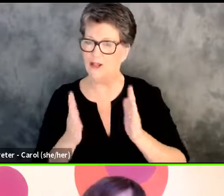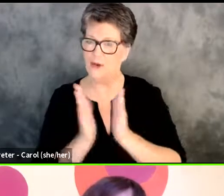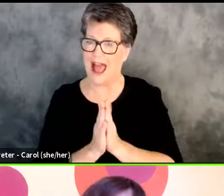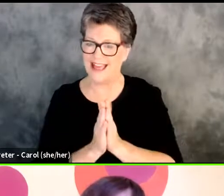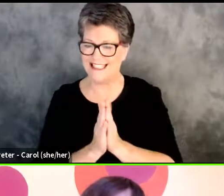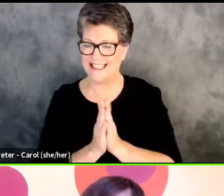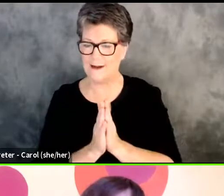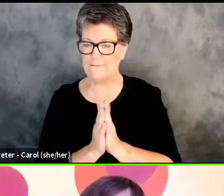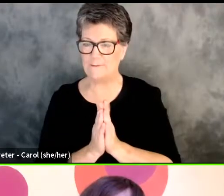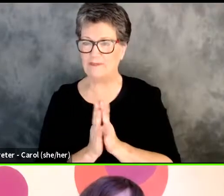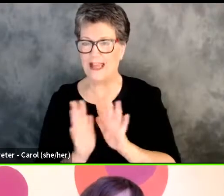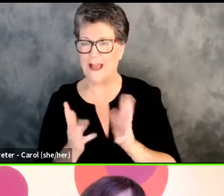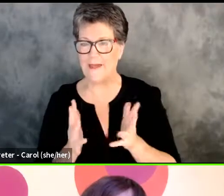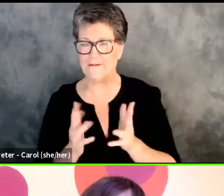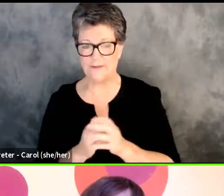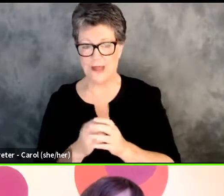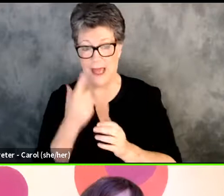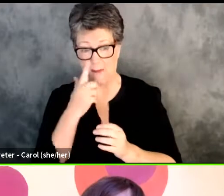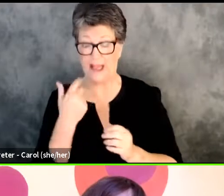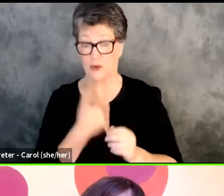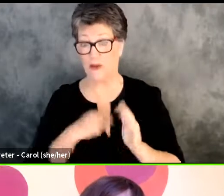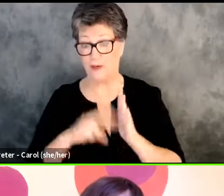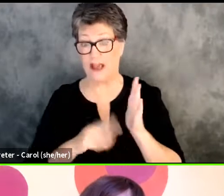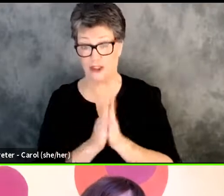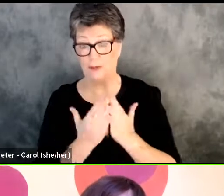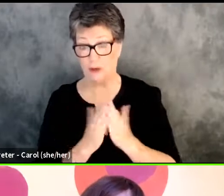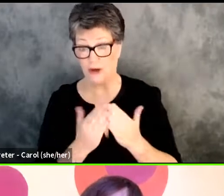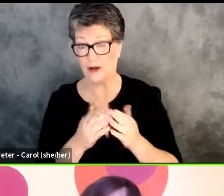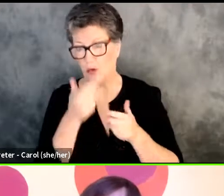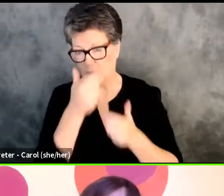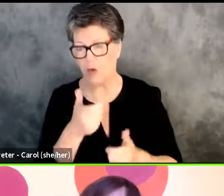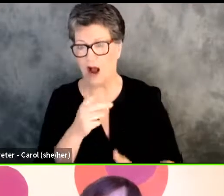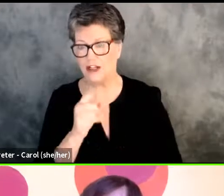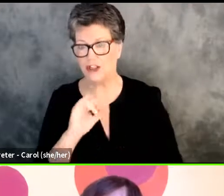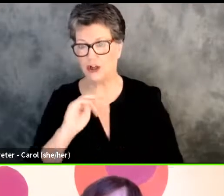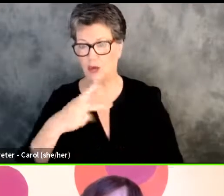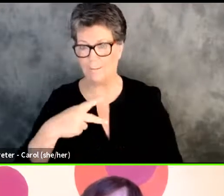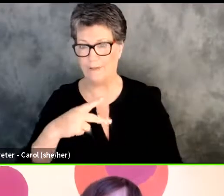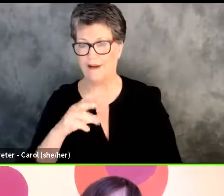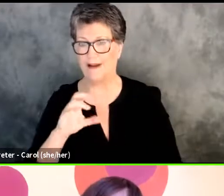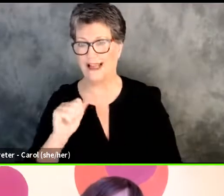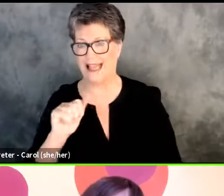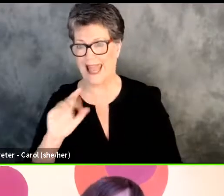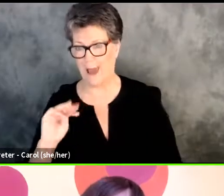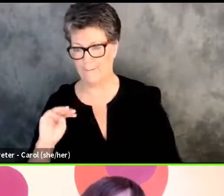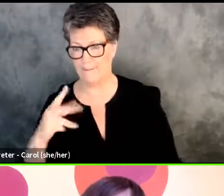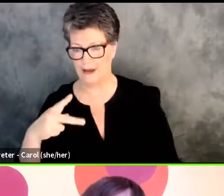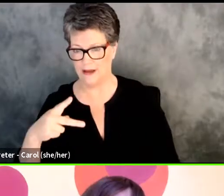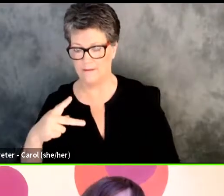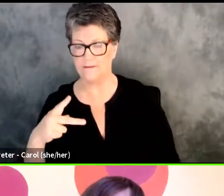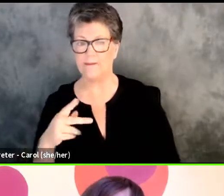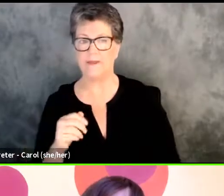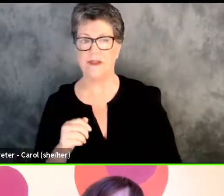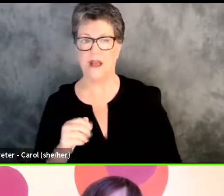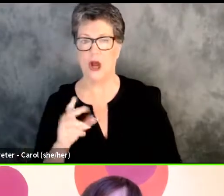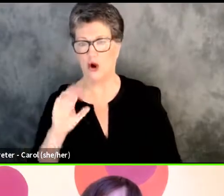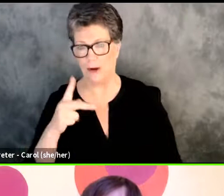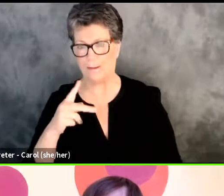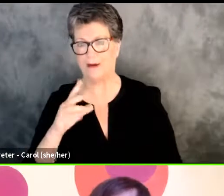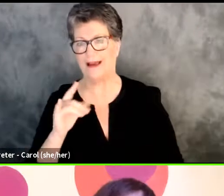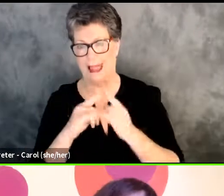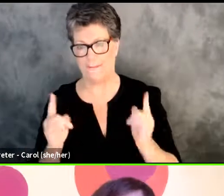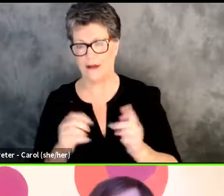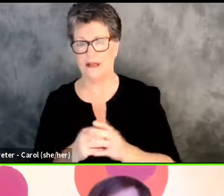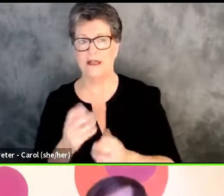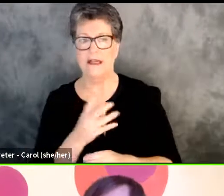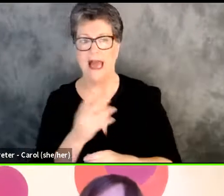kind of, because we've read your book, we've watched Crip Camp, but we want to ask kind of, for